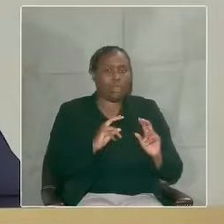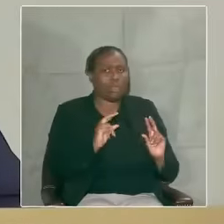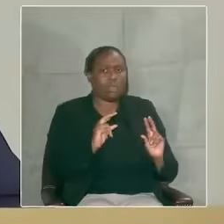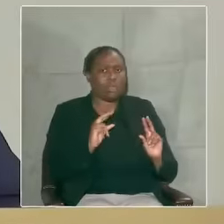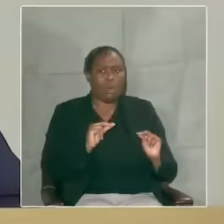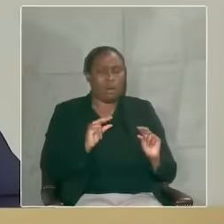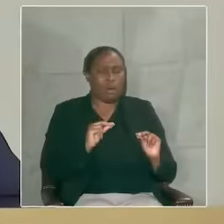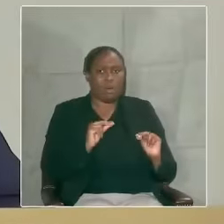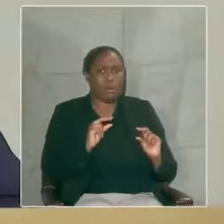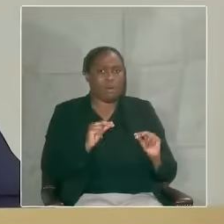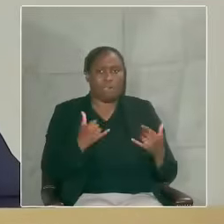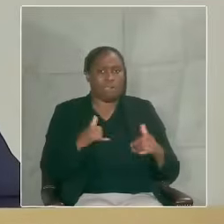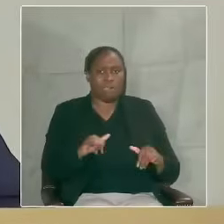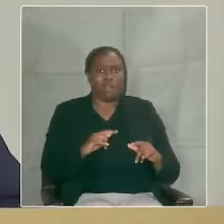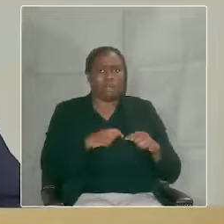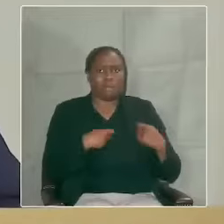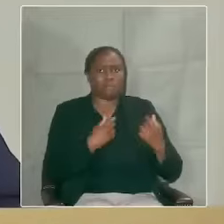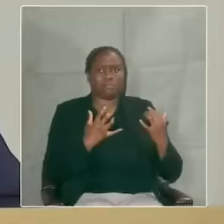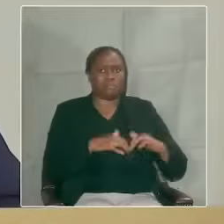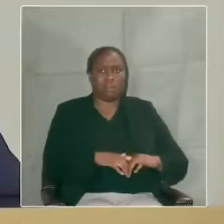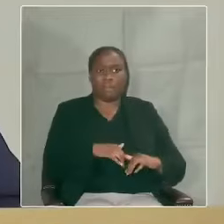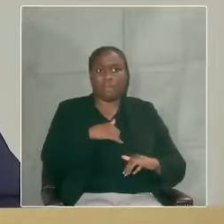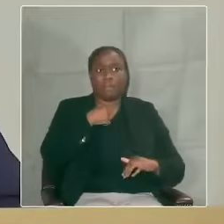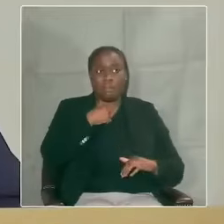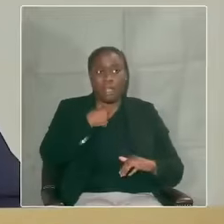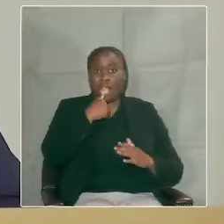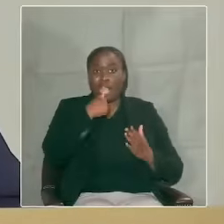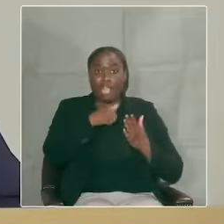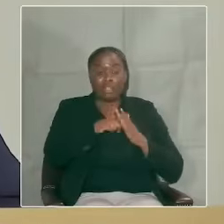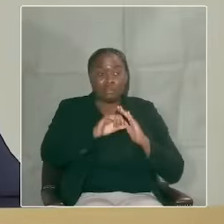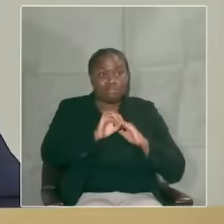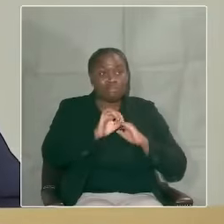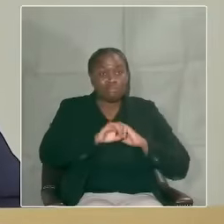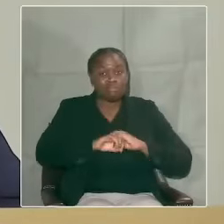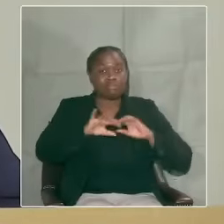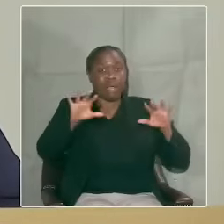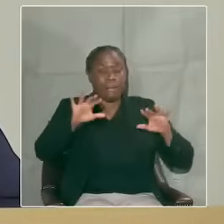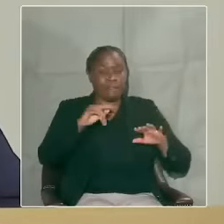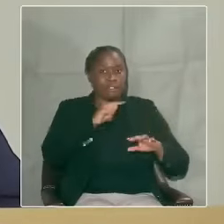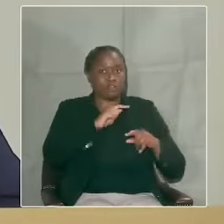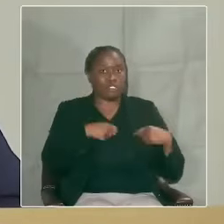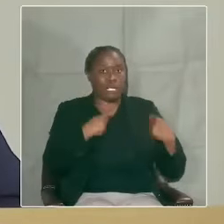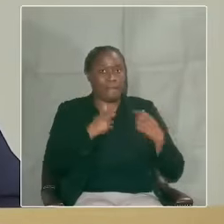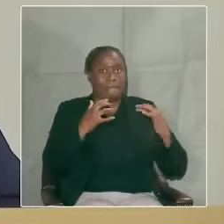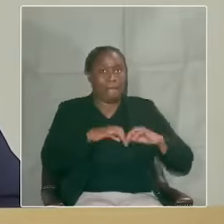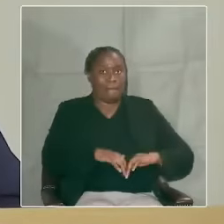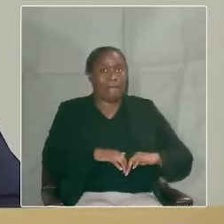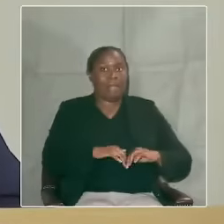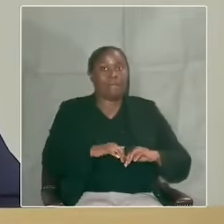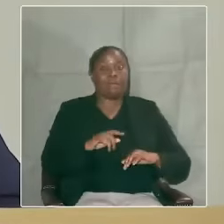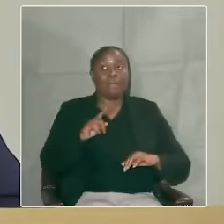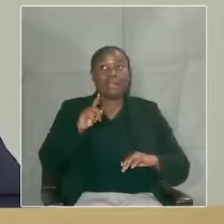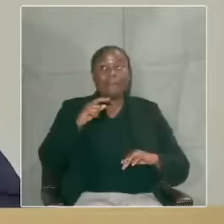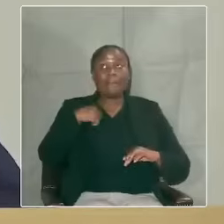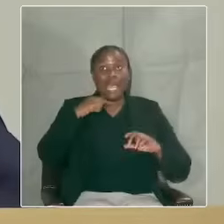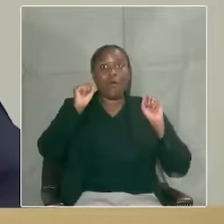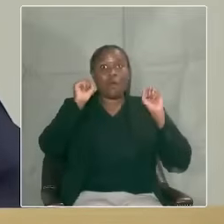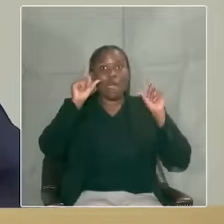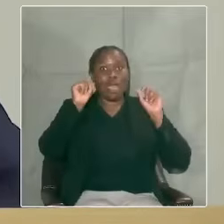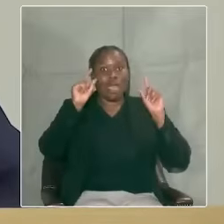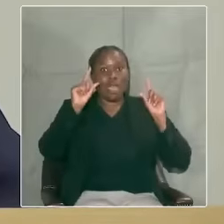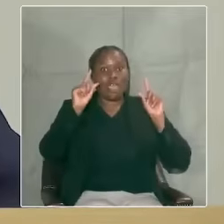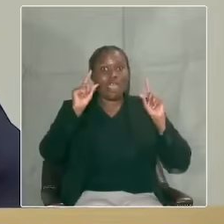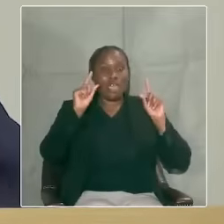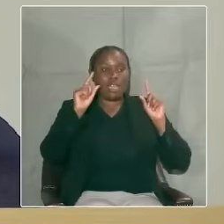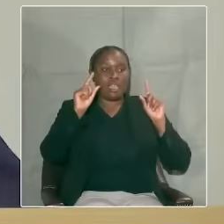No, I've not. I haven't sent out a letter to disband the task team. But however, I'm aware that proposals